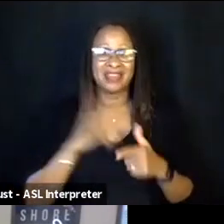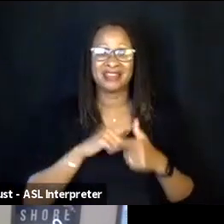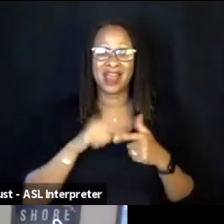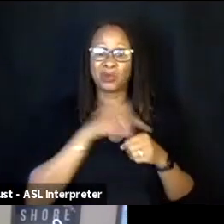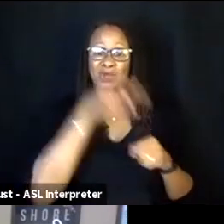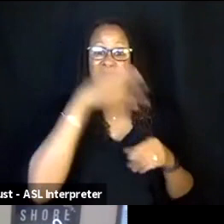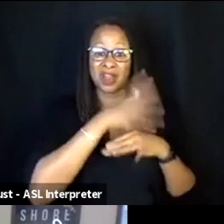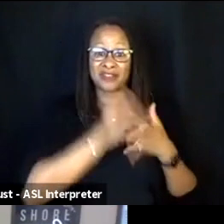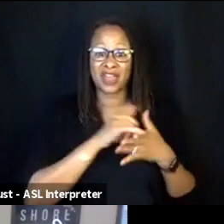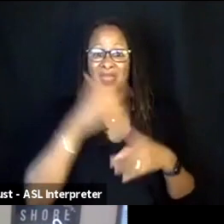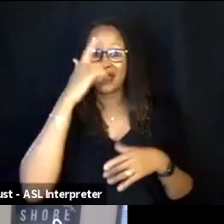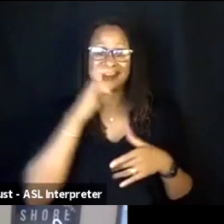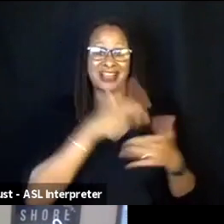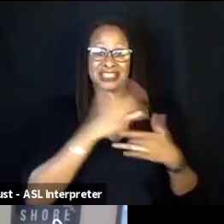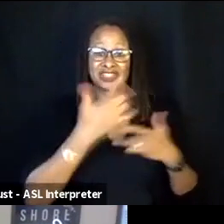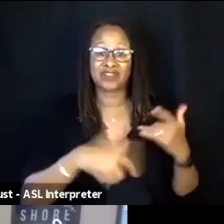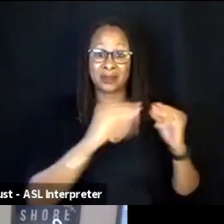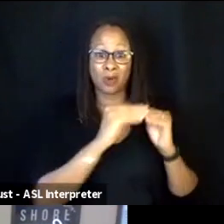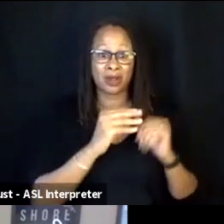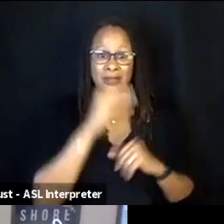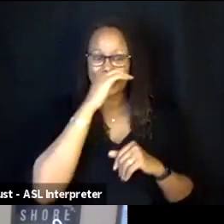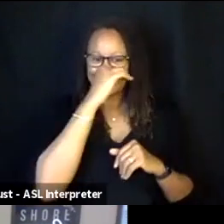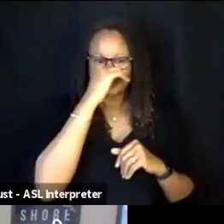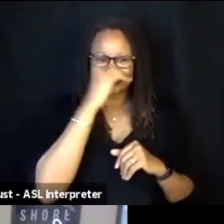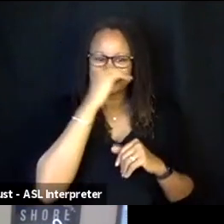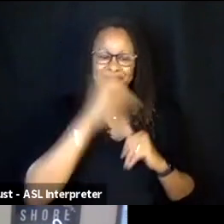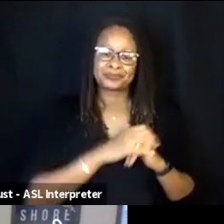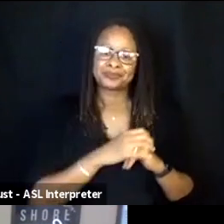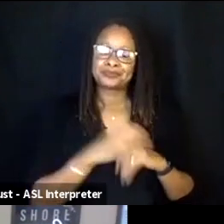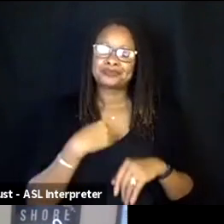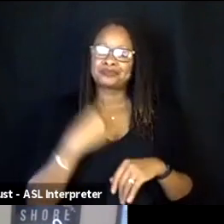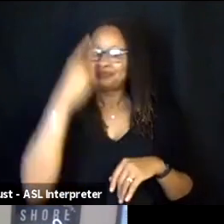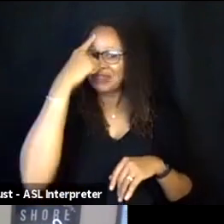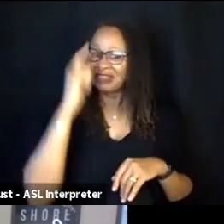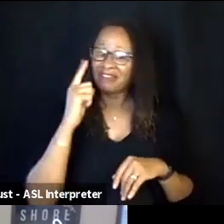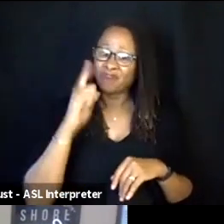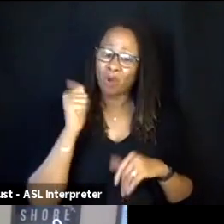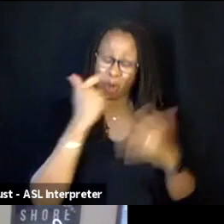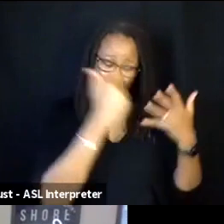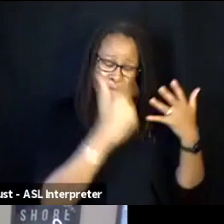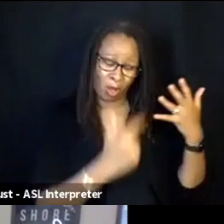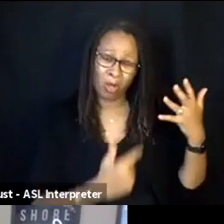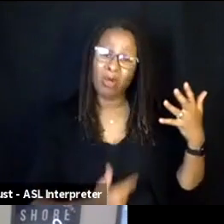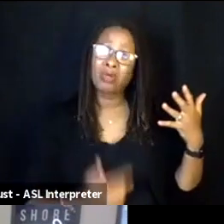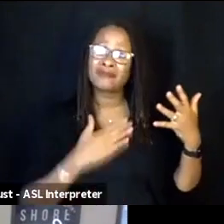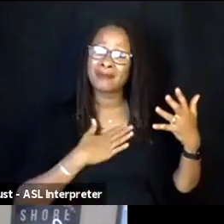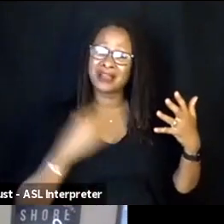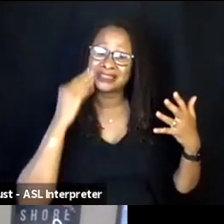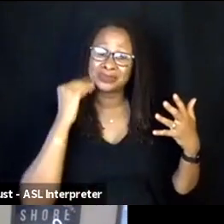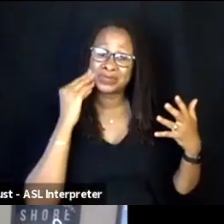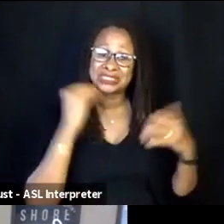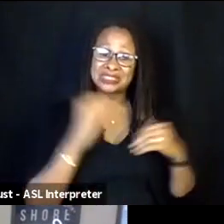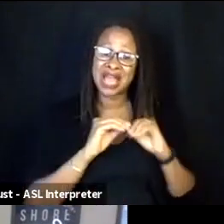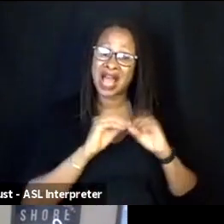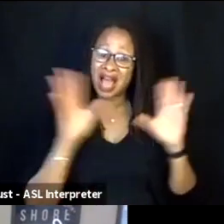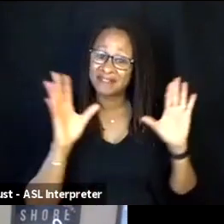that, for not even considered anymore. I think for all of those experiences, obviously